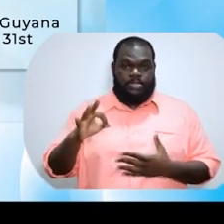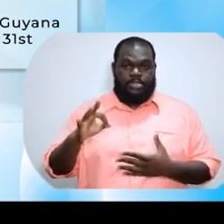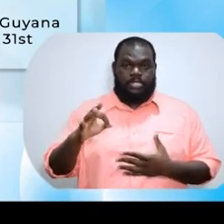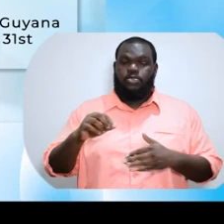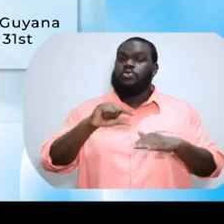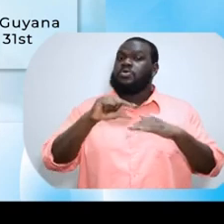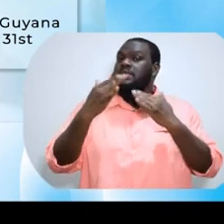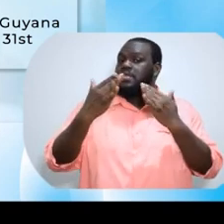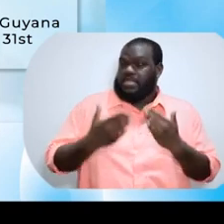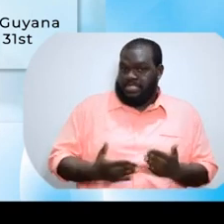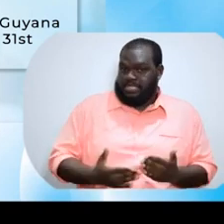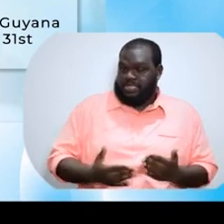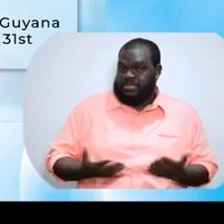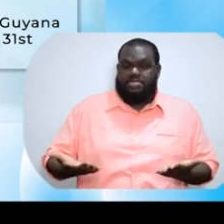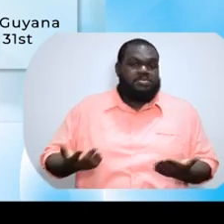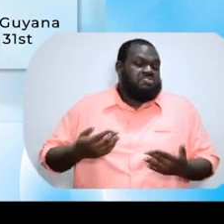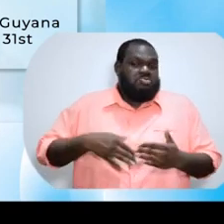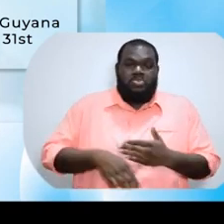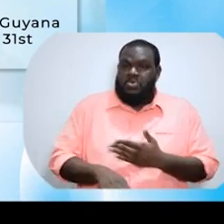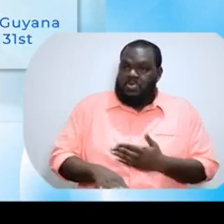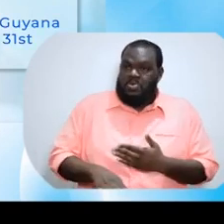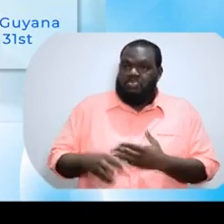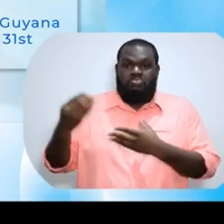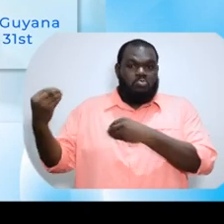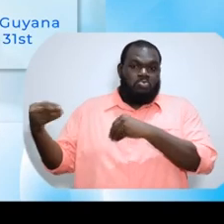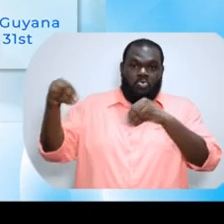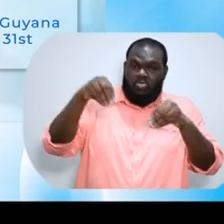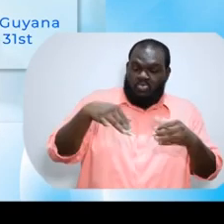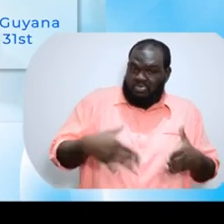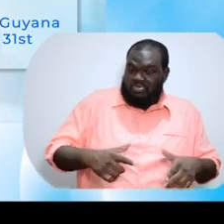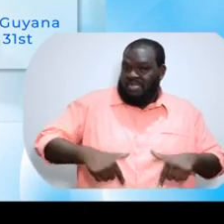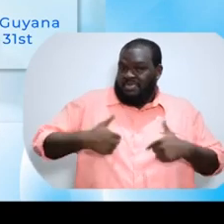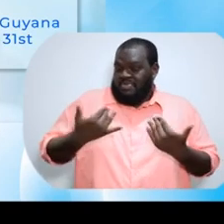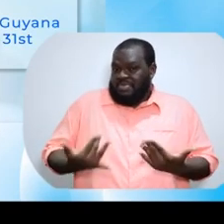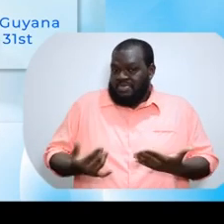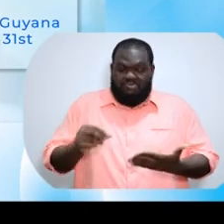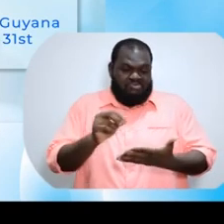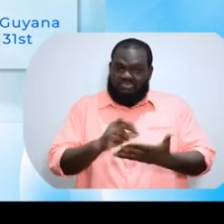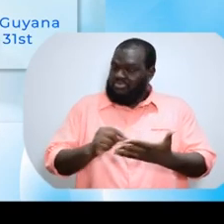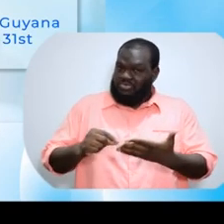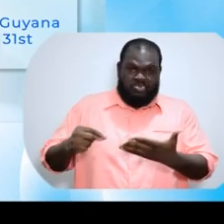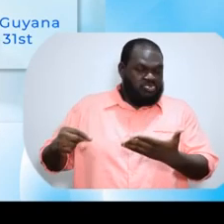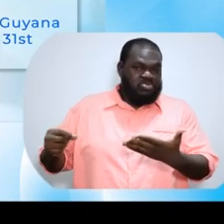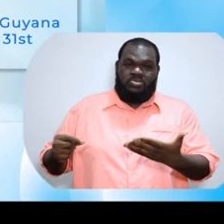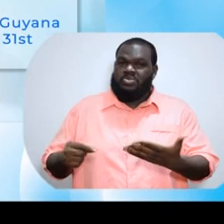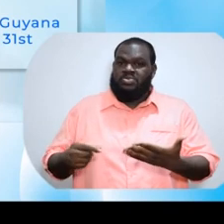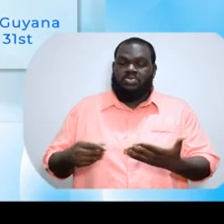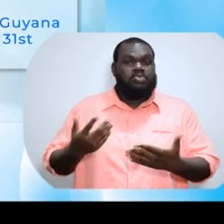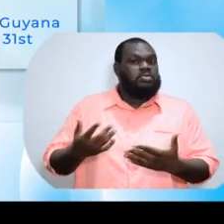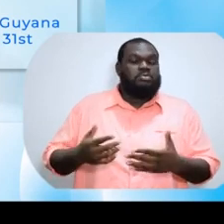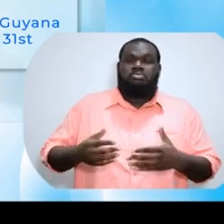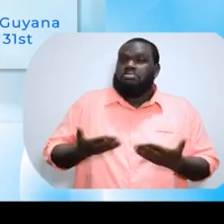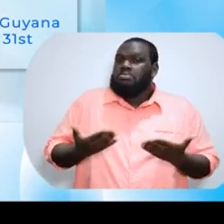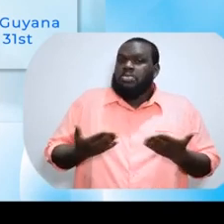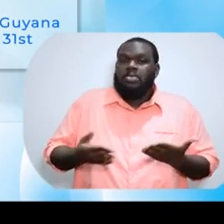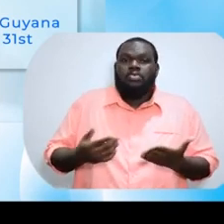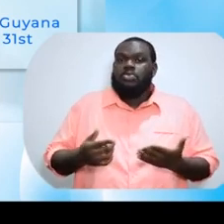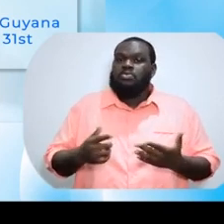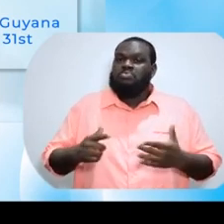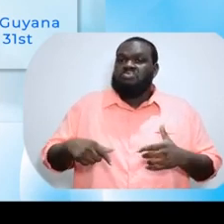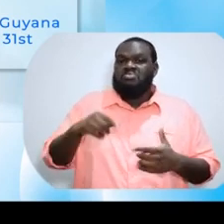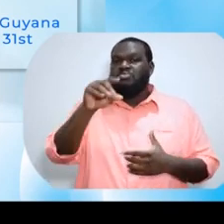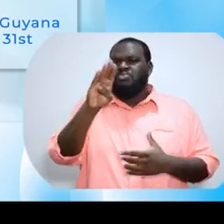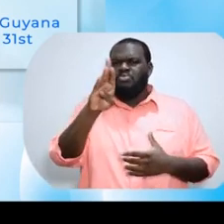descent, naturalization, or registration, a citizen of a Commonwealth country living in Guyana for a period of no less